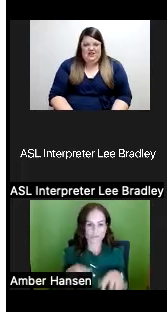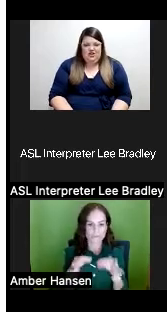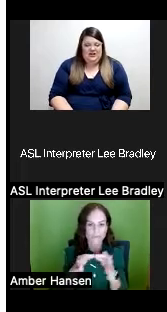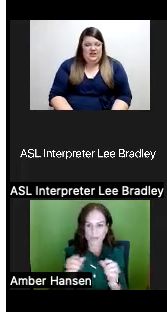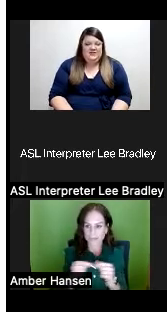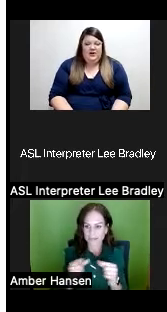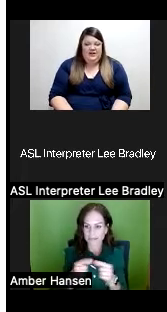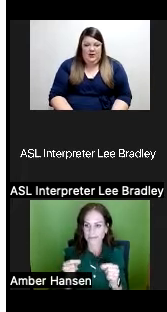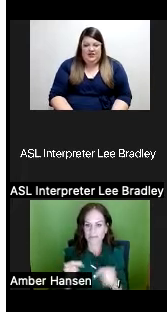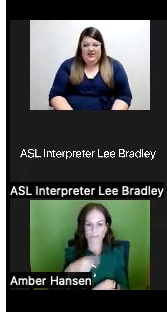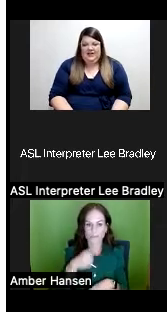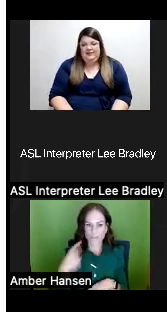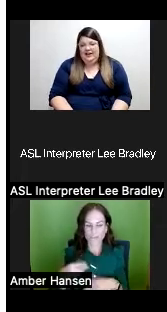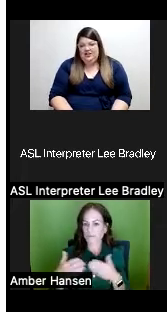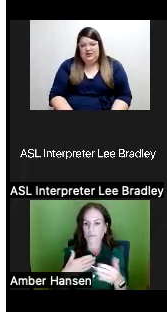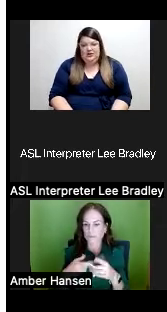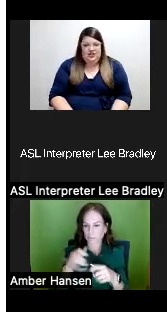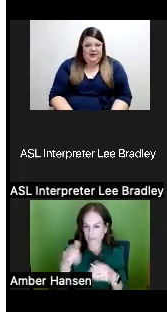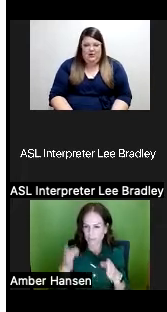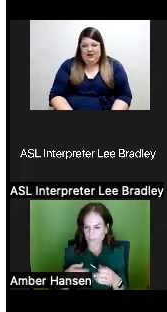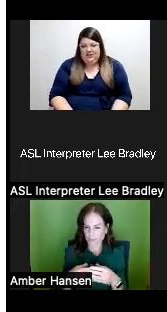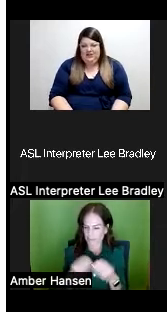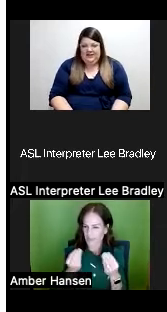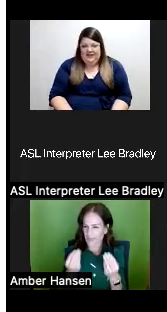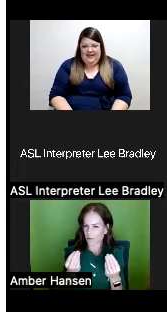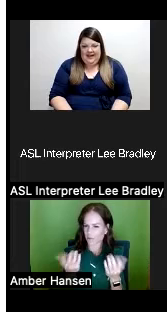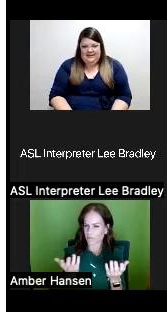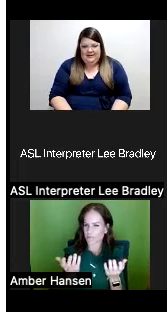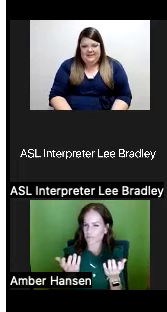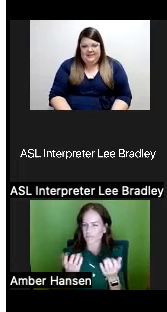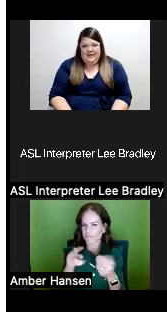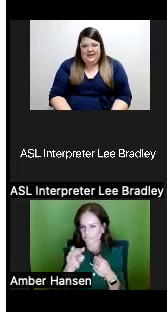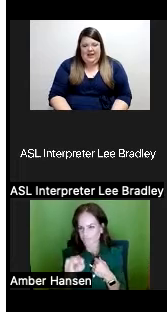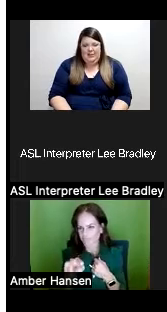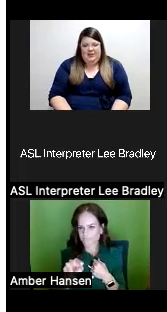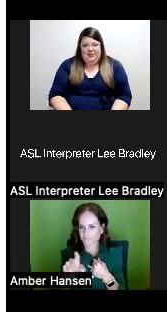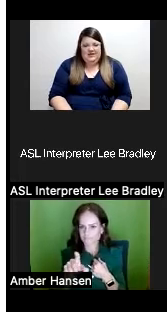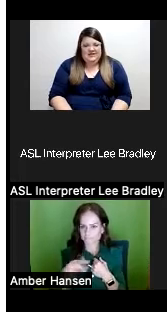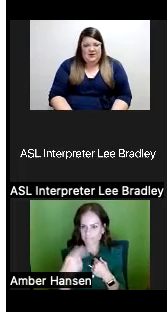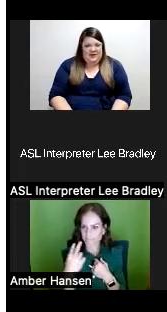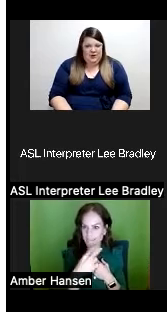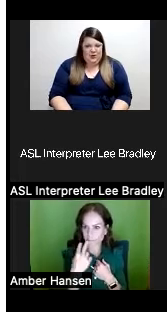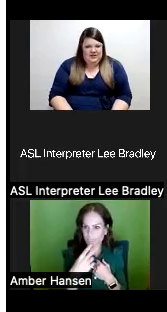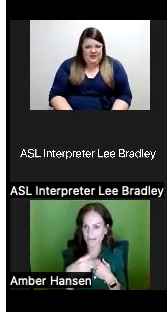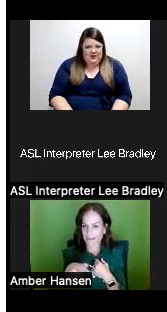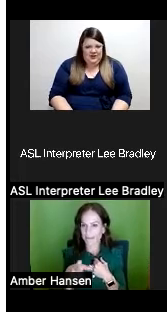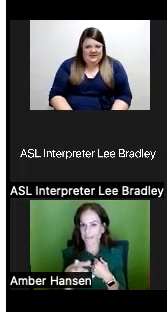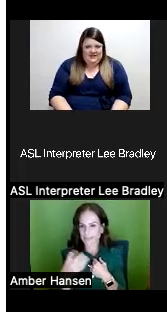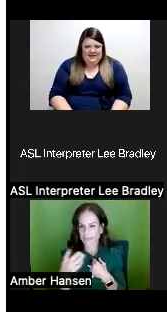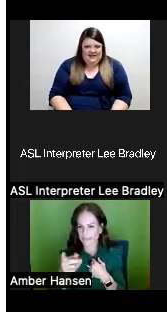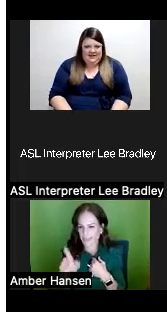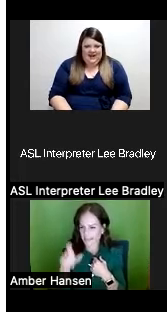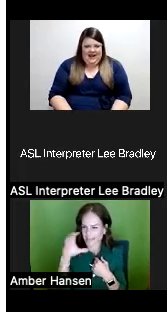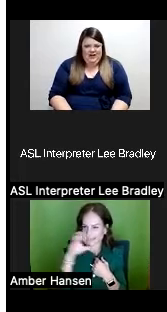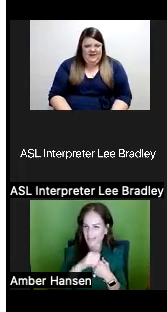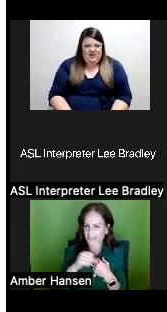And imagine you're trying to learn a foreign language like French or German or Russian or something like that. But the person is only through a window that you can